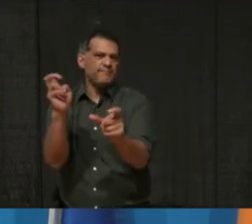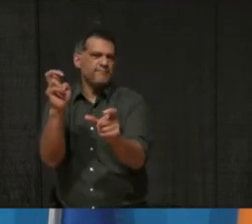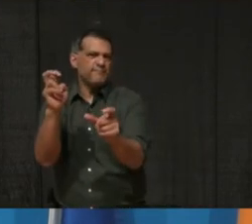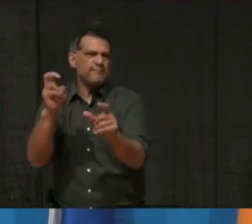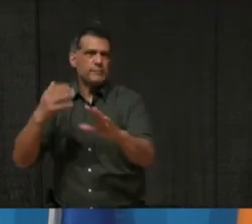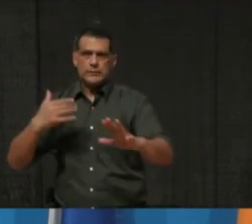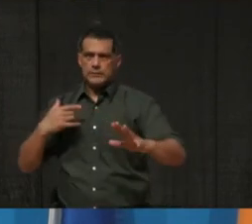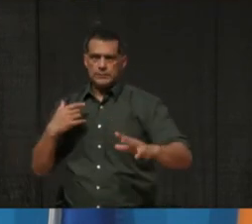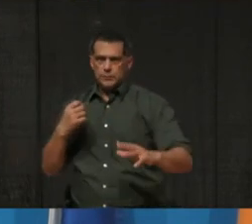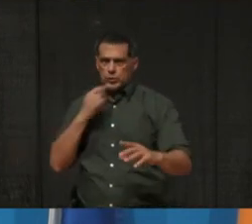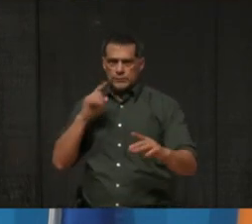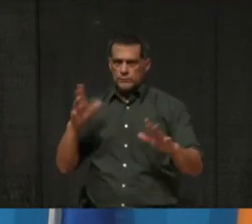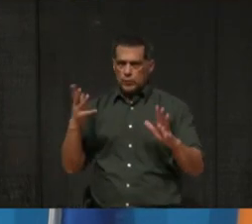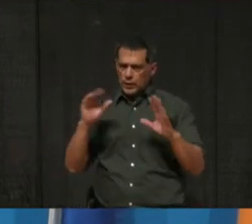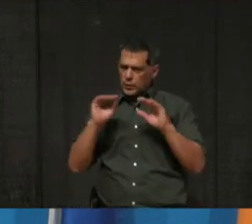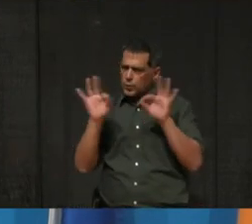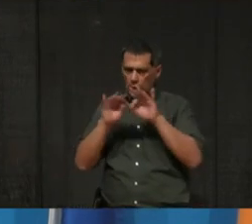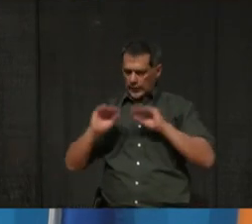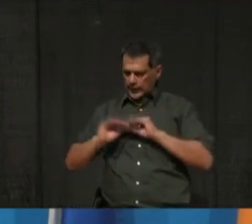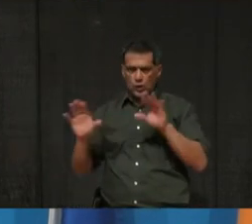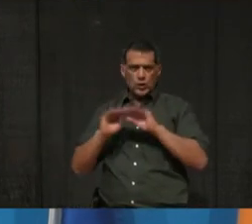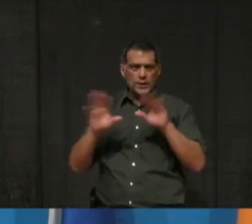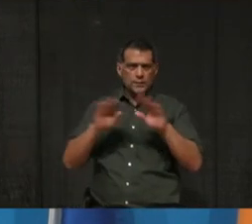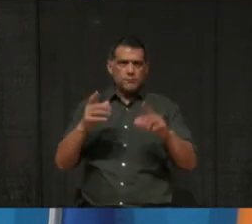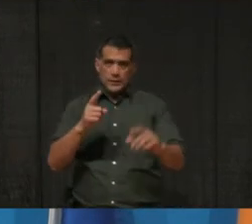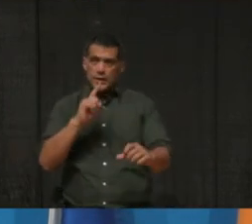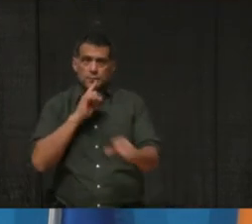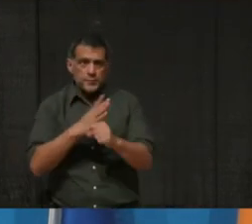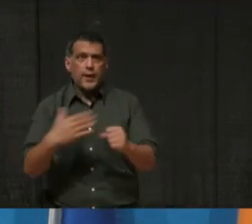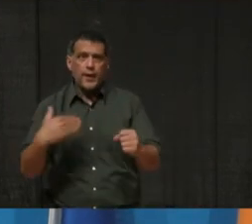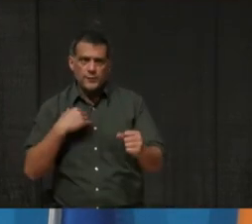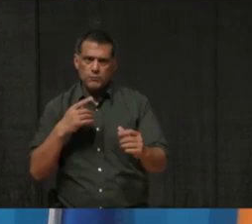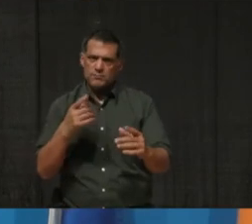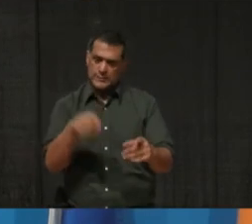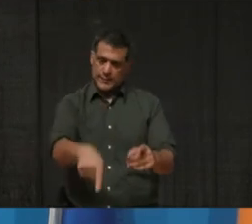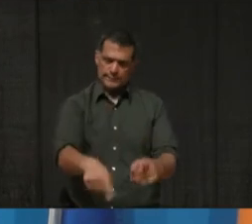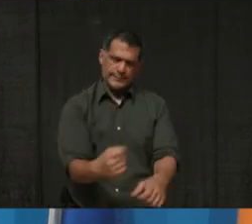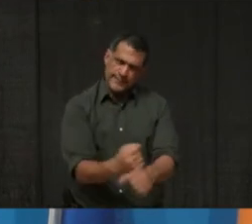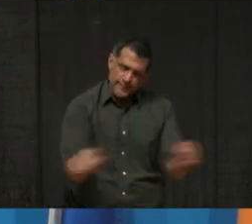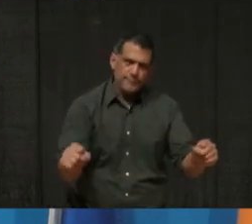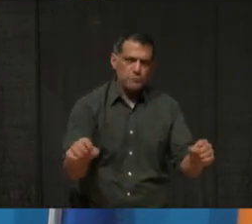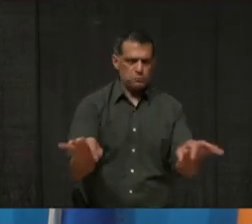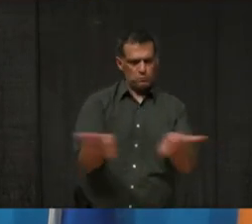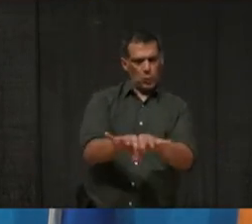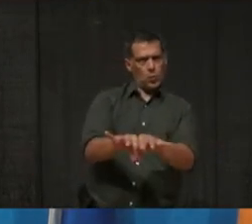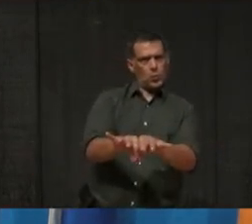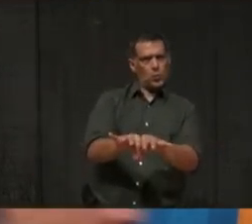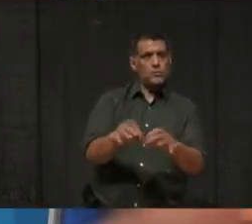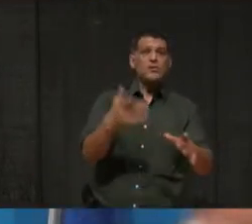and to ensure the health and safety of animals, as Mayor Crombie's already alluded to. Thanks for the opportunity.